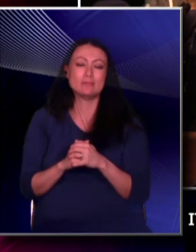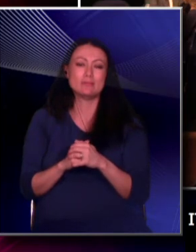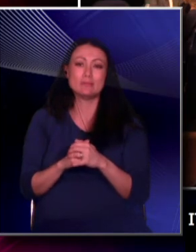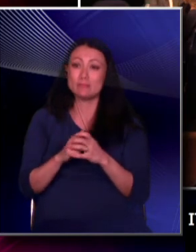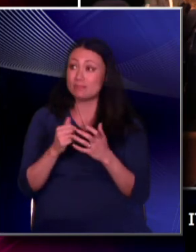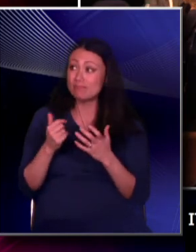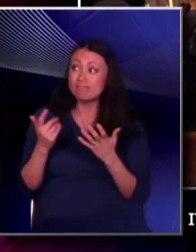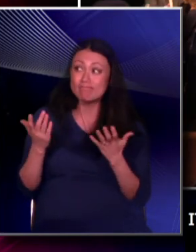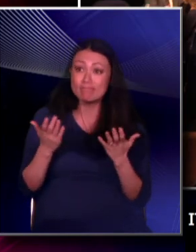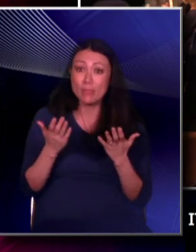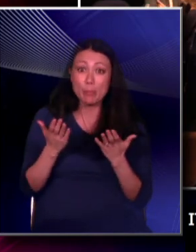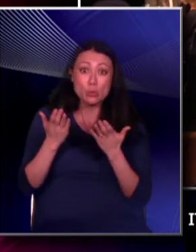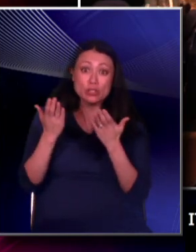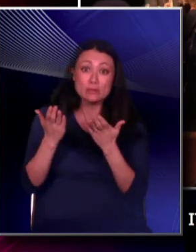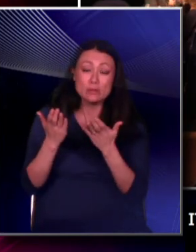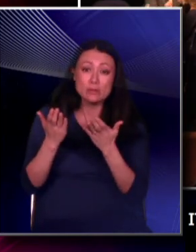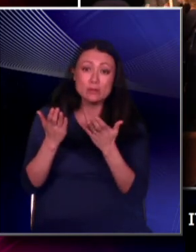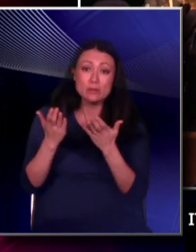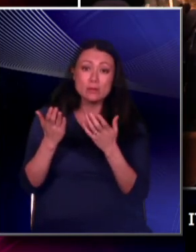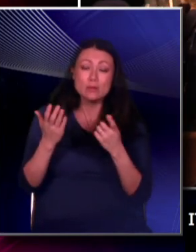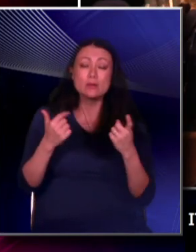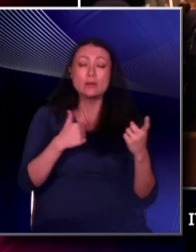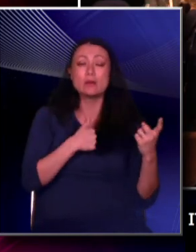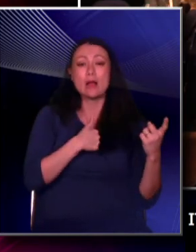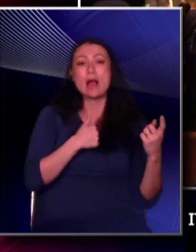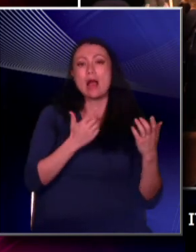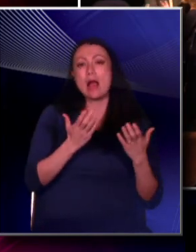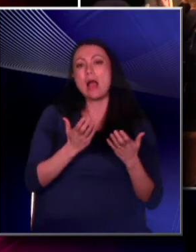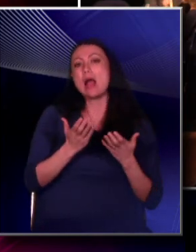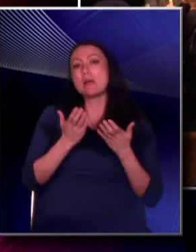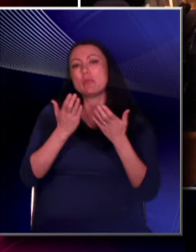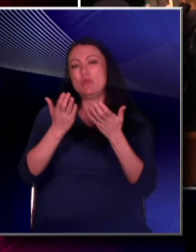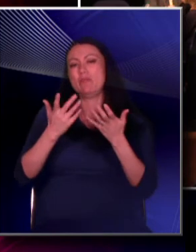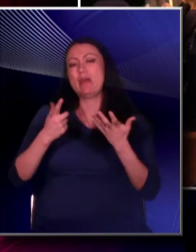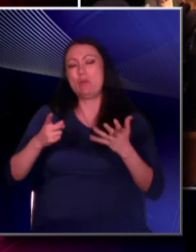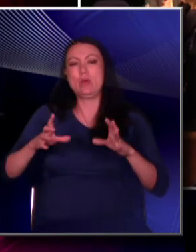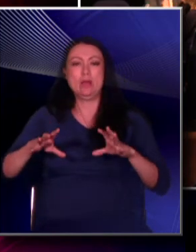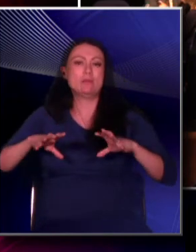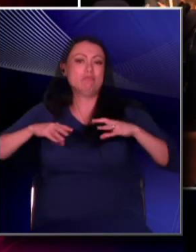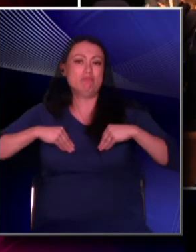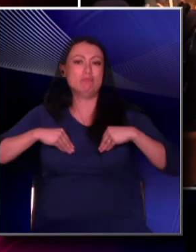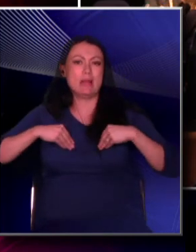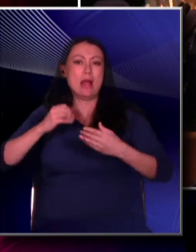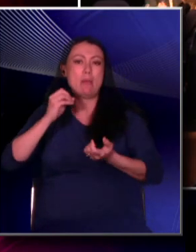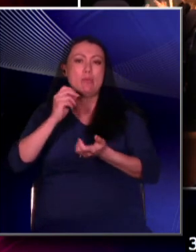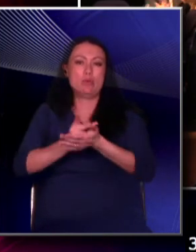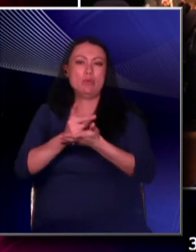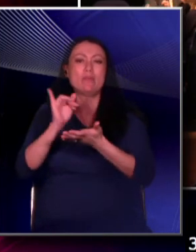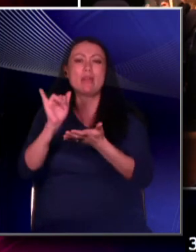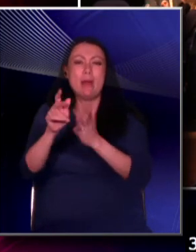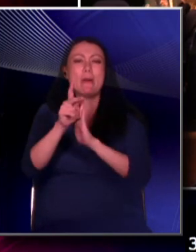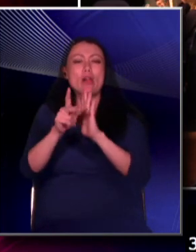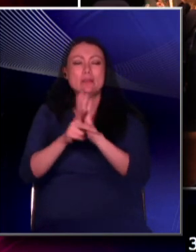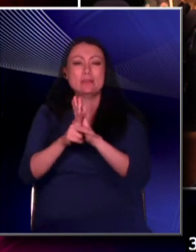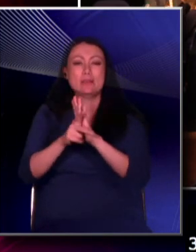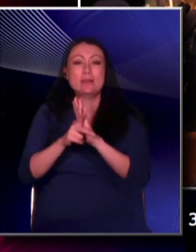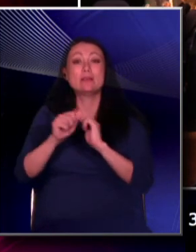Entertain a motion. I move that we adopt the policy as proposed in item 3.03. I have a motion. Do I have a